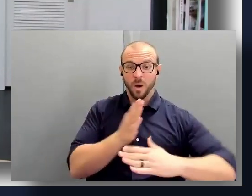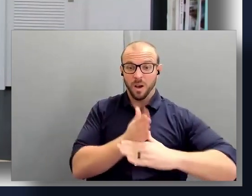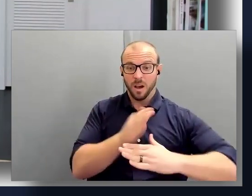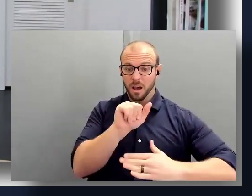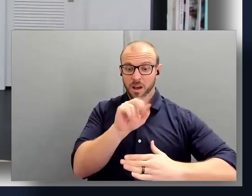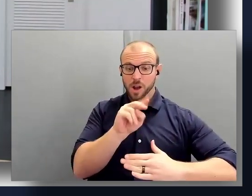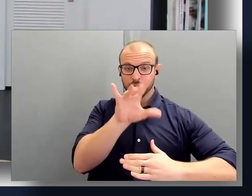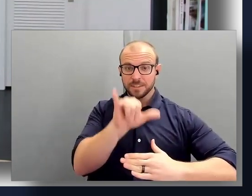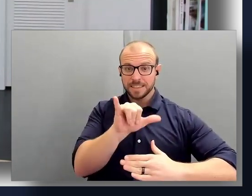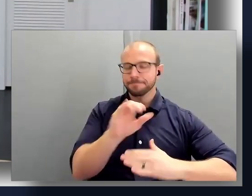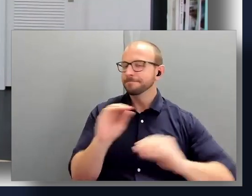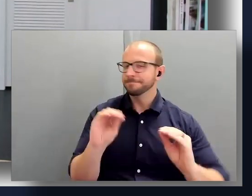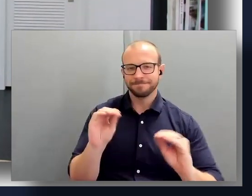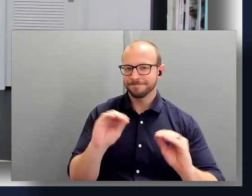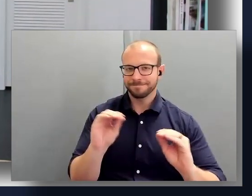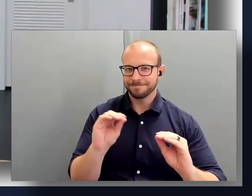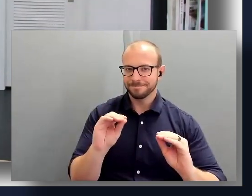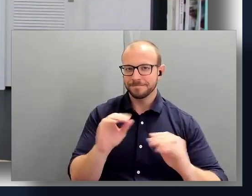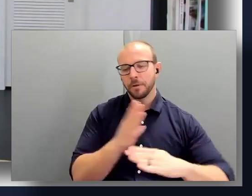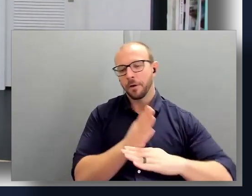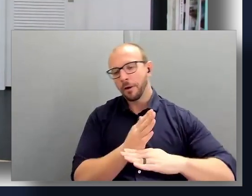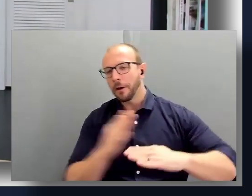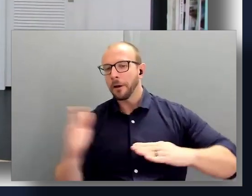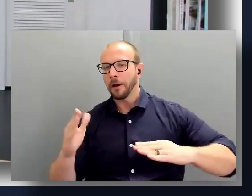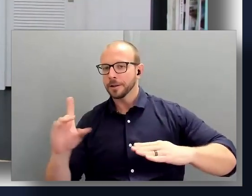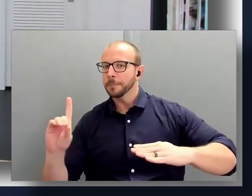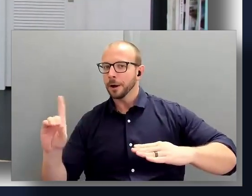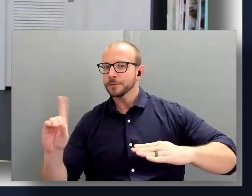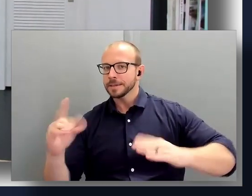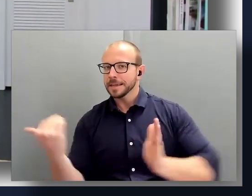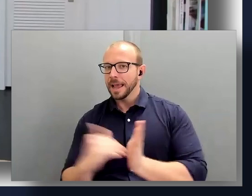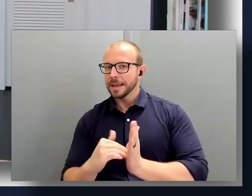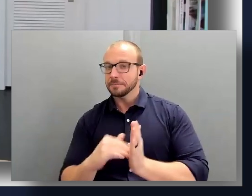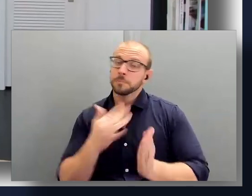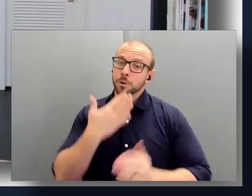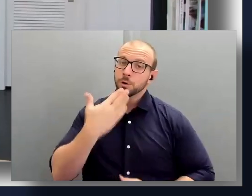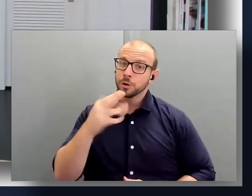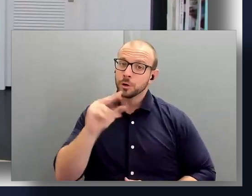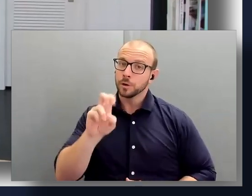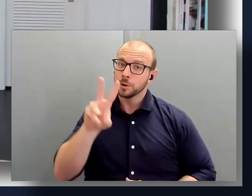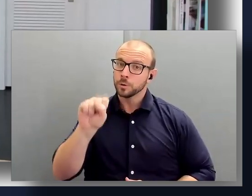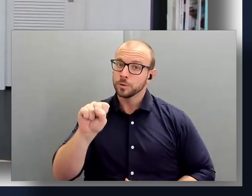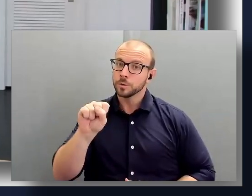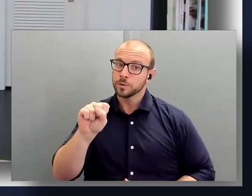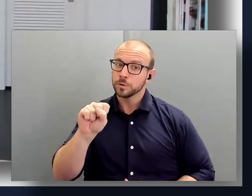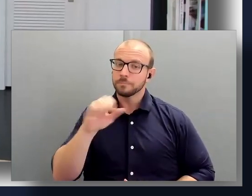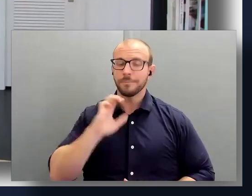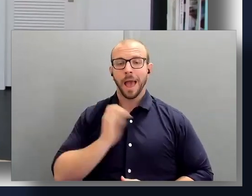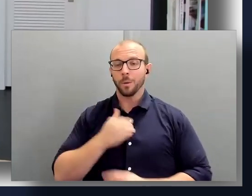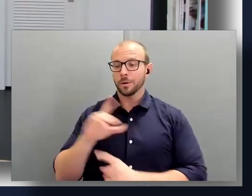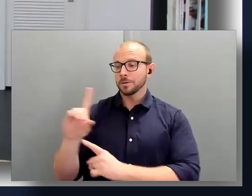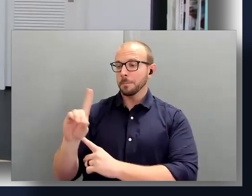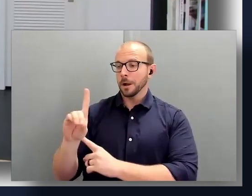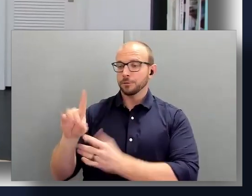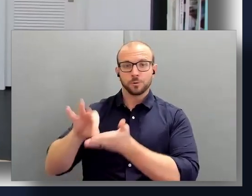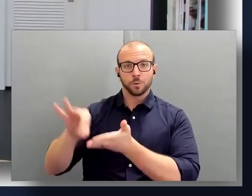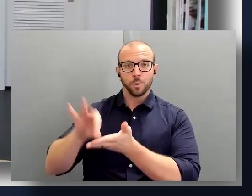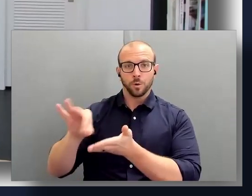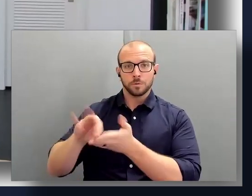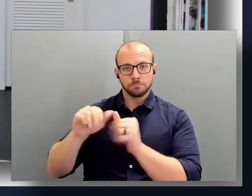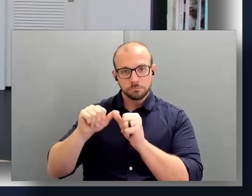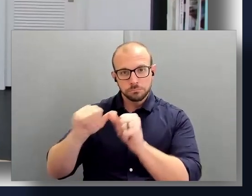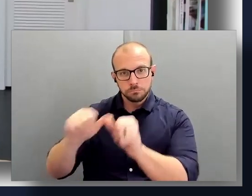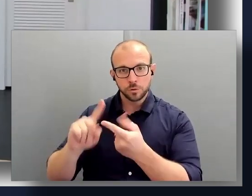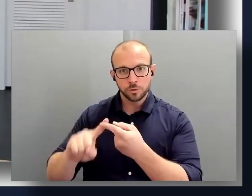of the anocracy zone. So that is a bit of good news. Our democracy